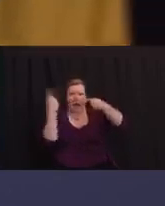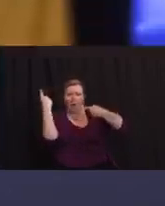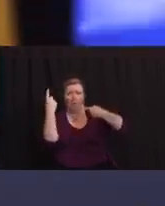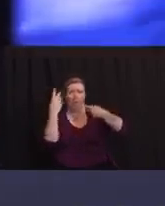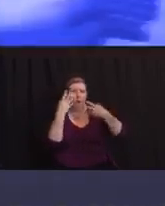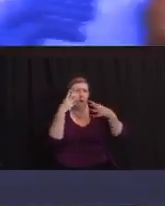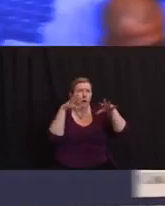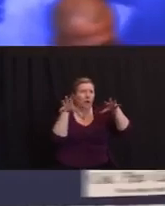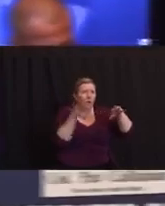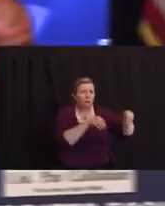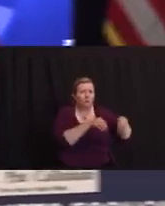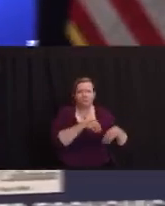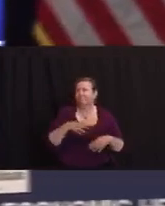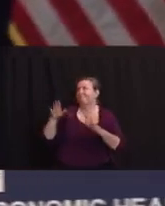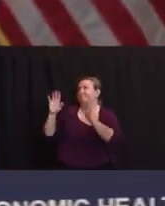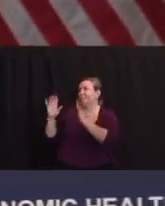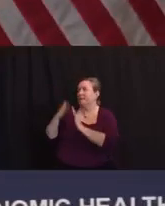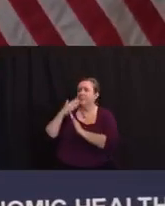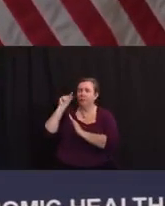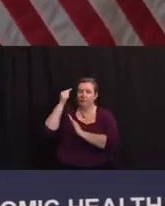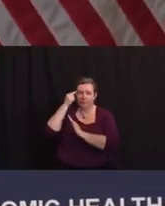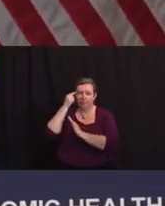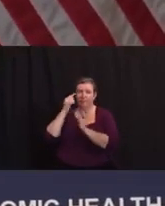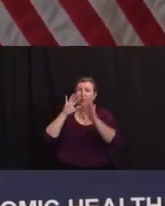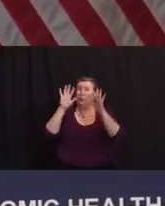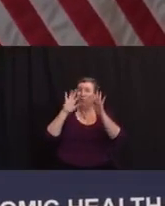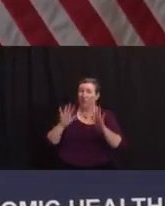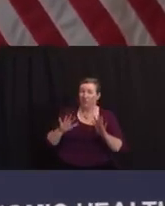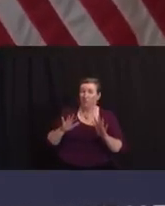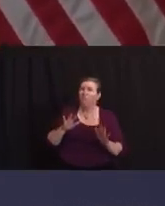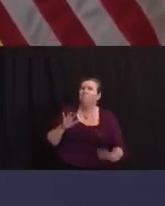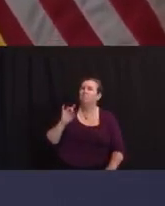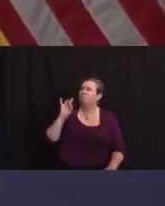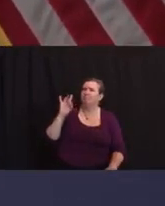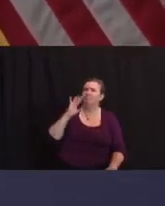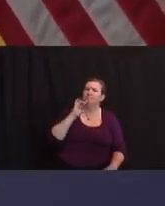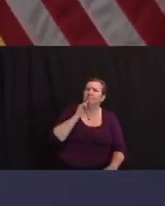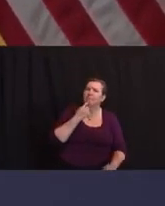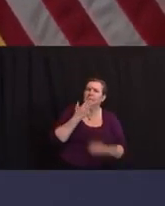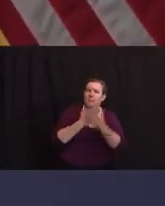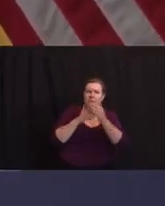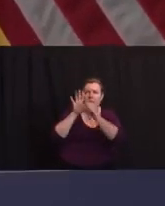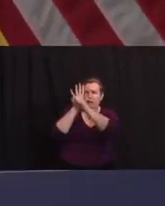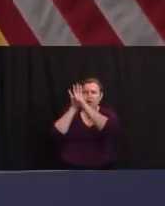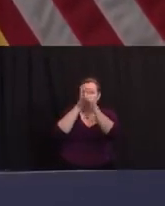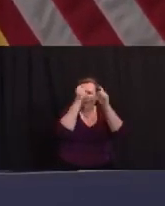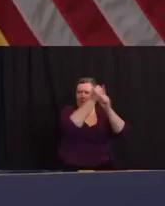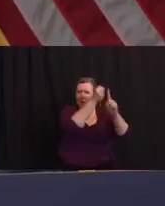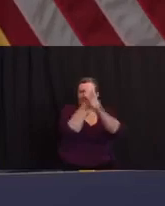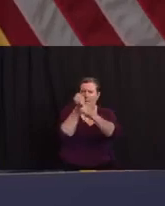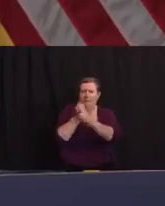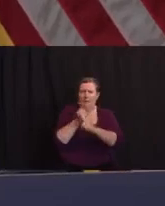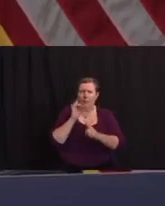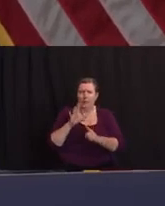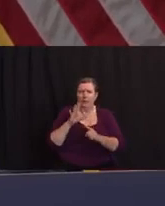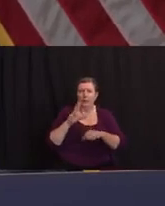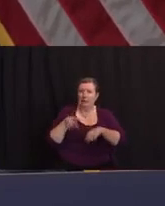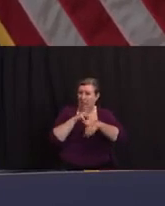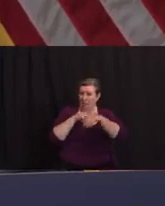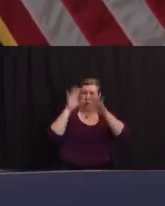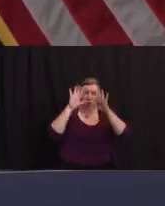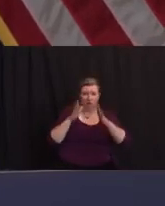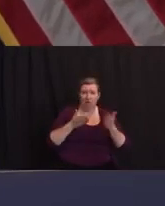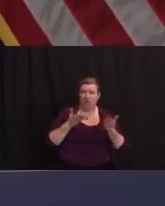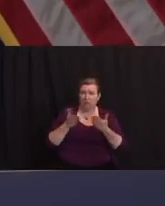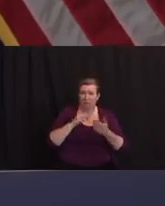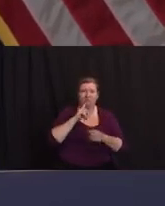Governor. Yes, with regard to the weather, it was severe in spots over the weekend. National Weather Service did confirm a tornado that came through the northern